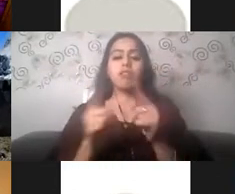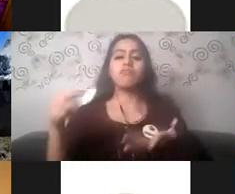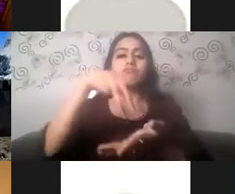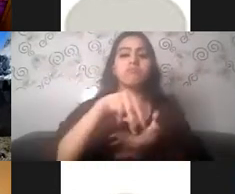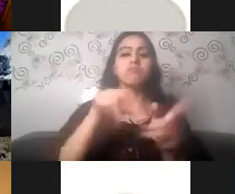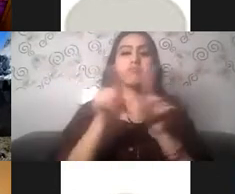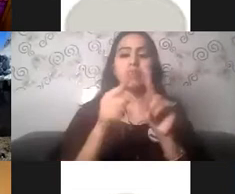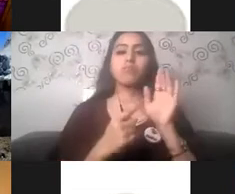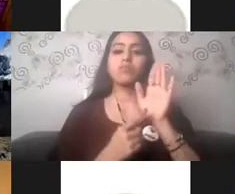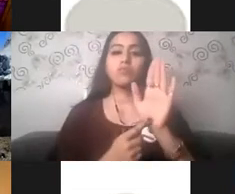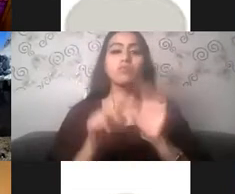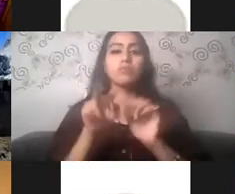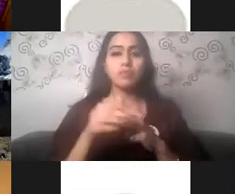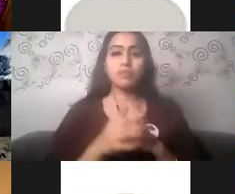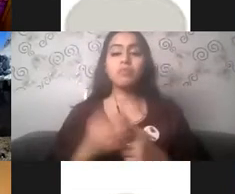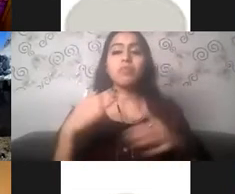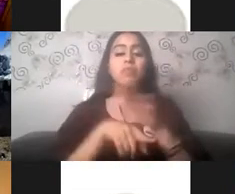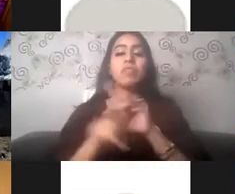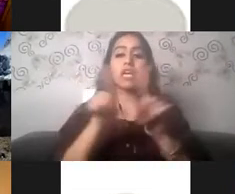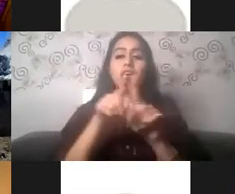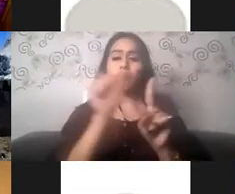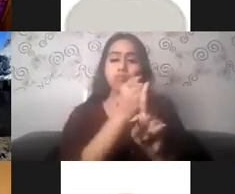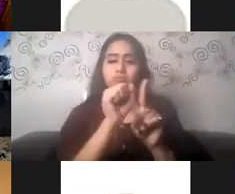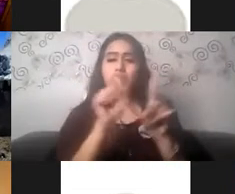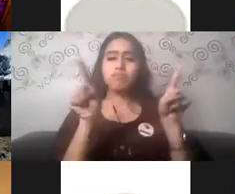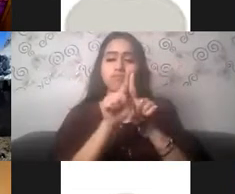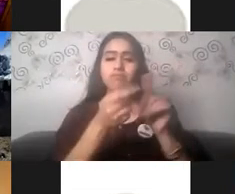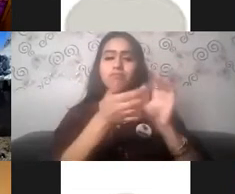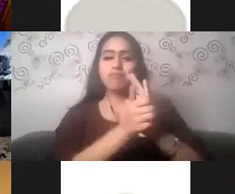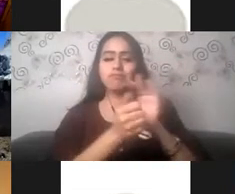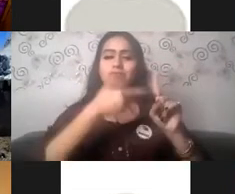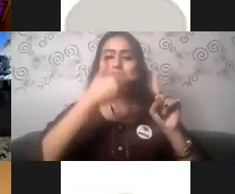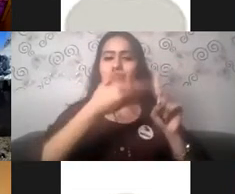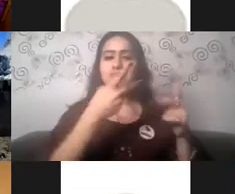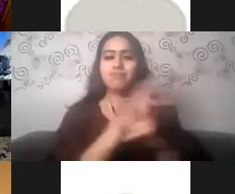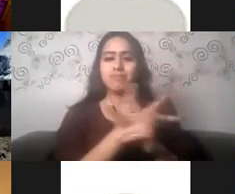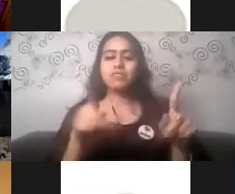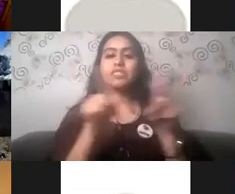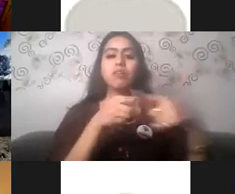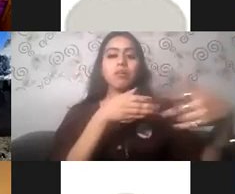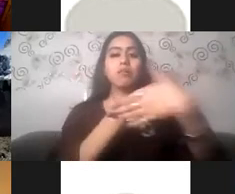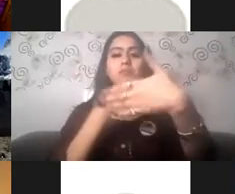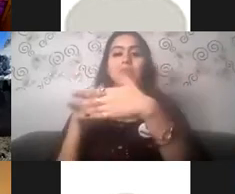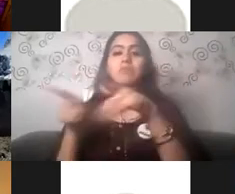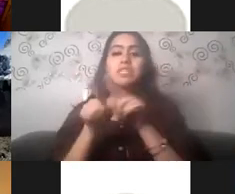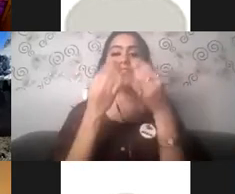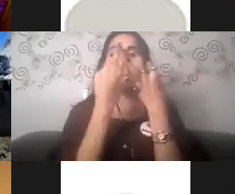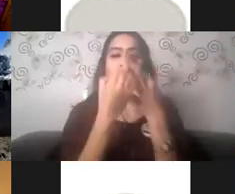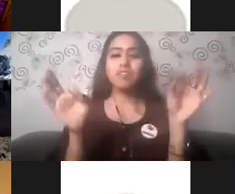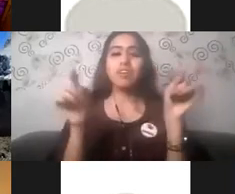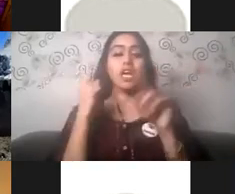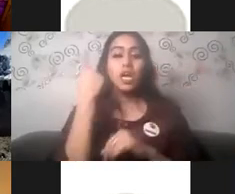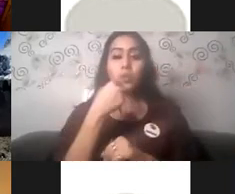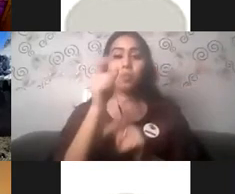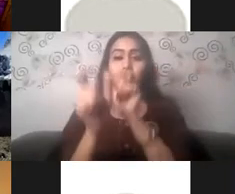Sarthak has abolished, eliminated, reduced those barriers for entry for people who